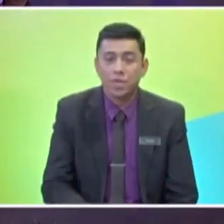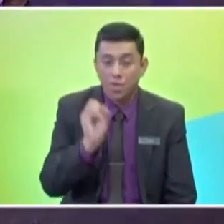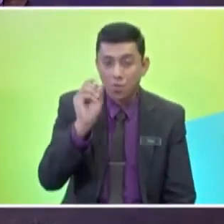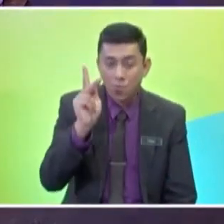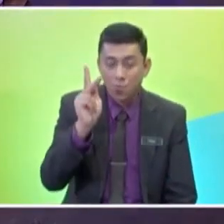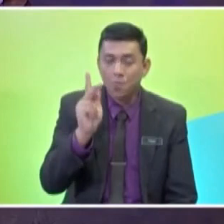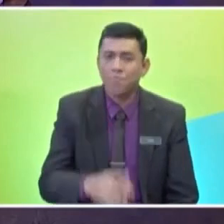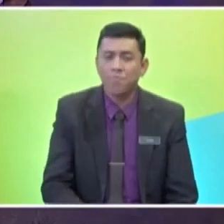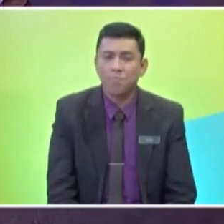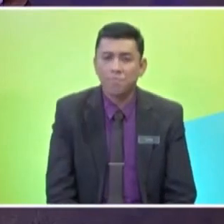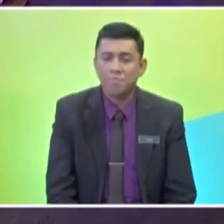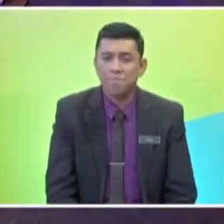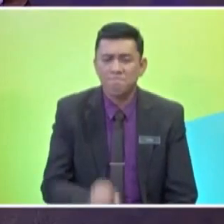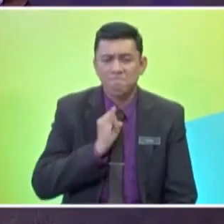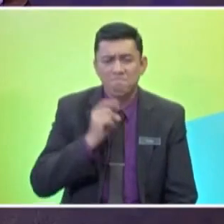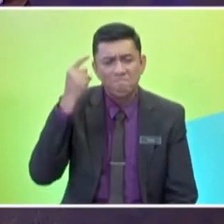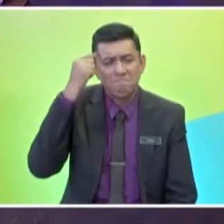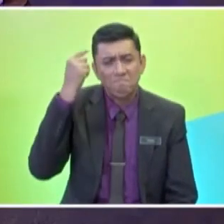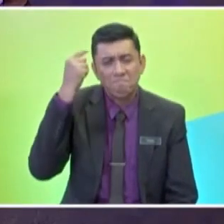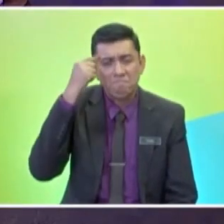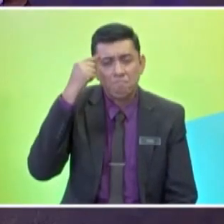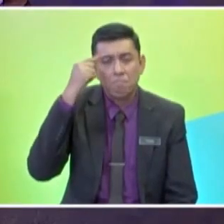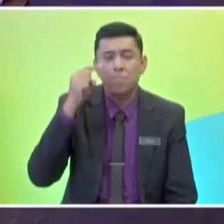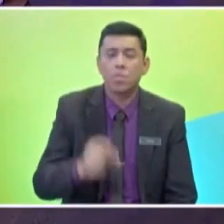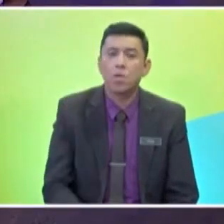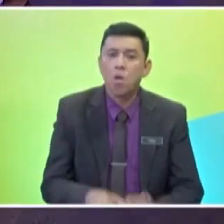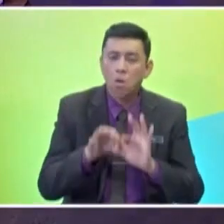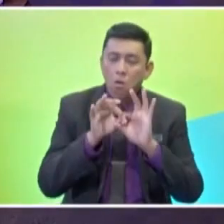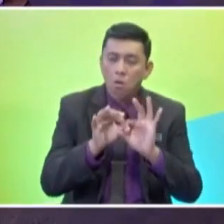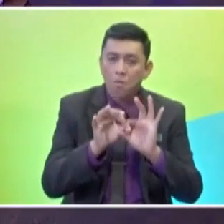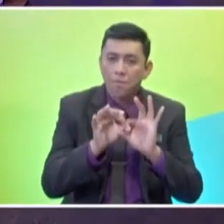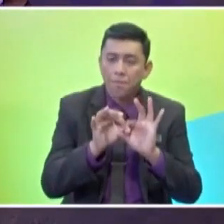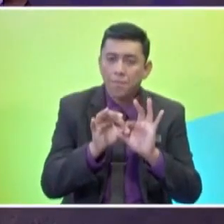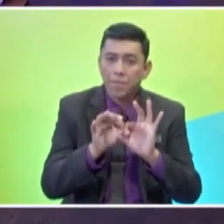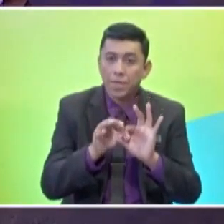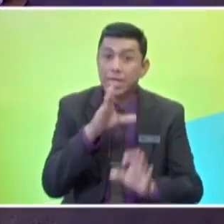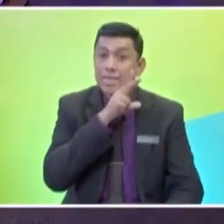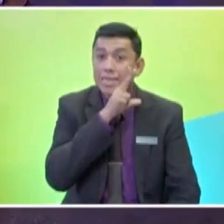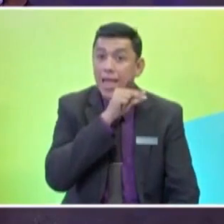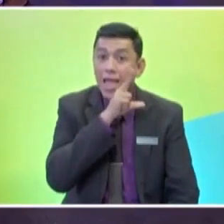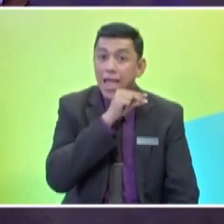Okay, I think that the sound of a duck?